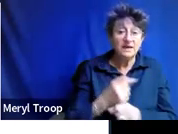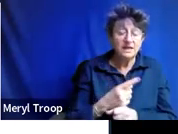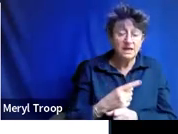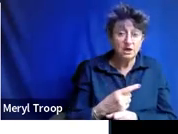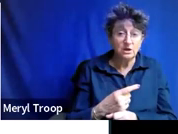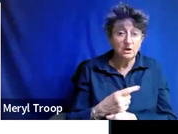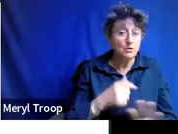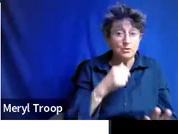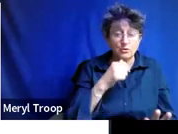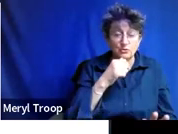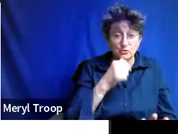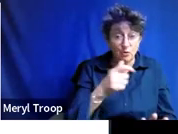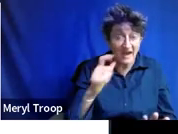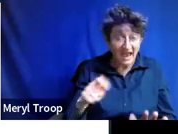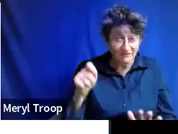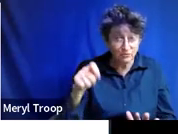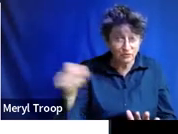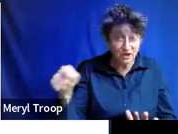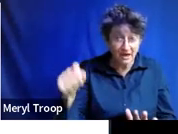every meeting.